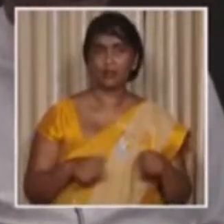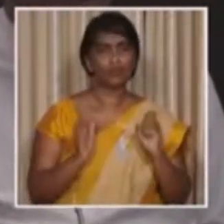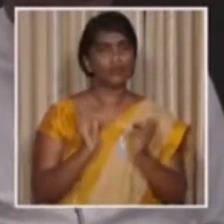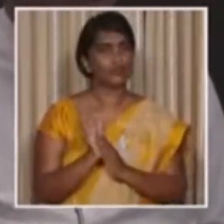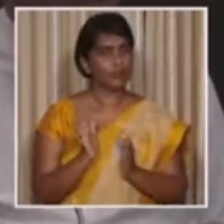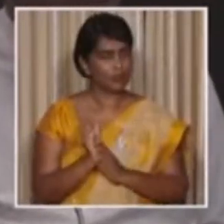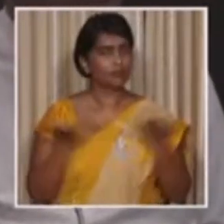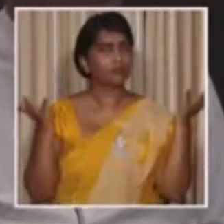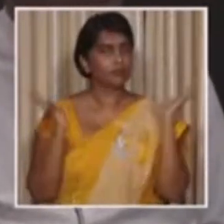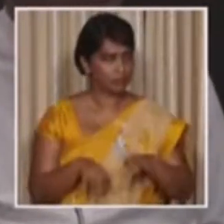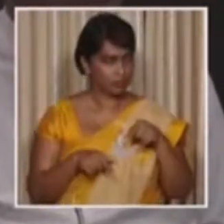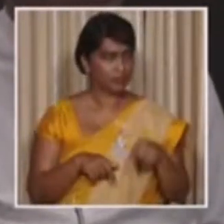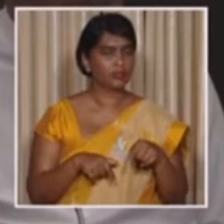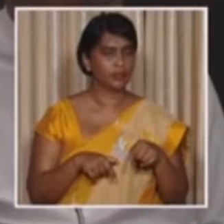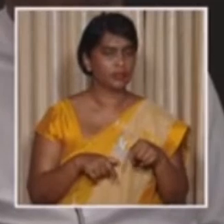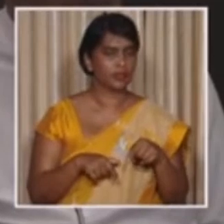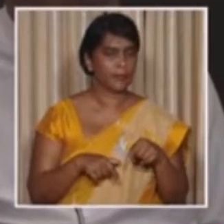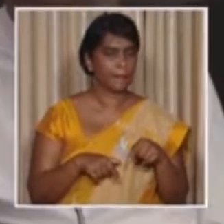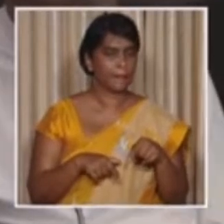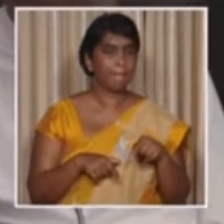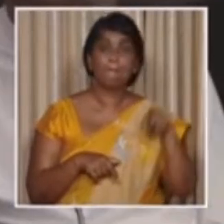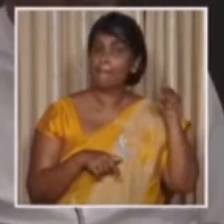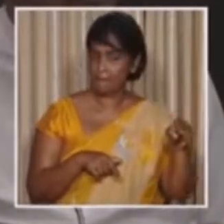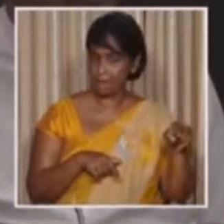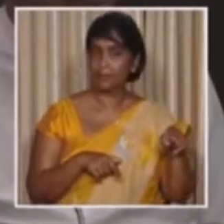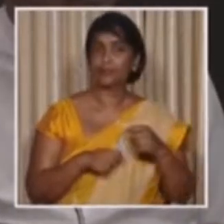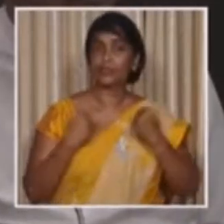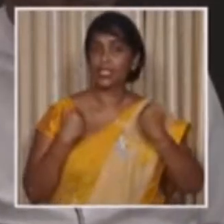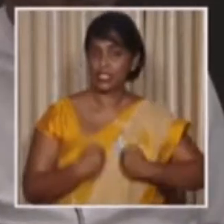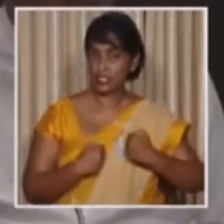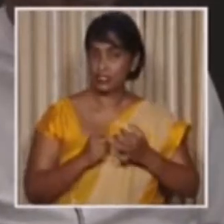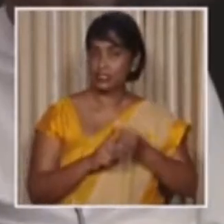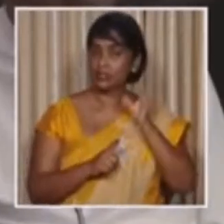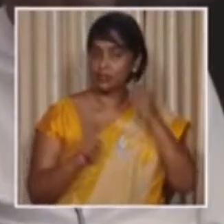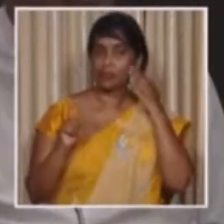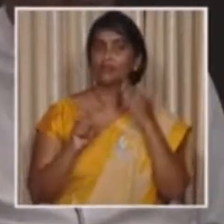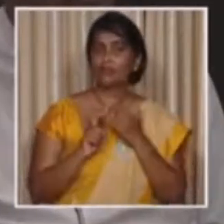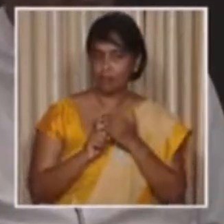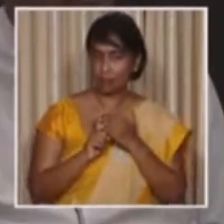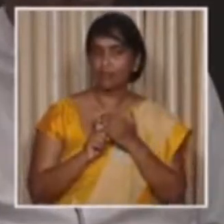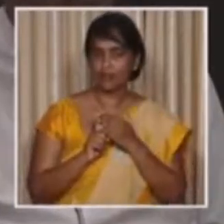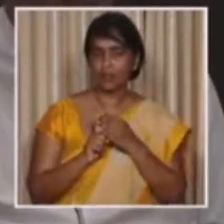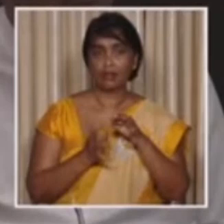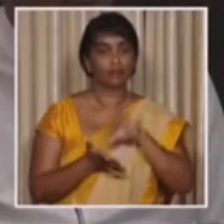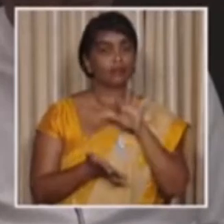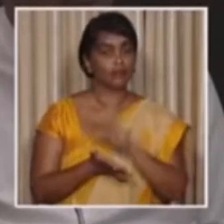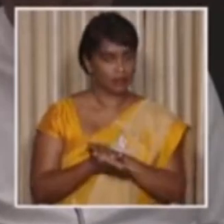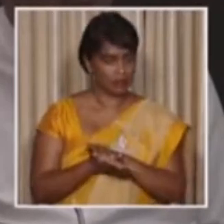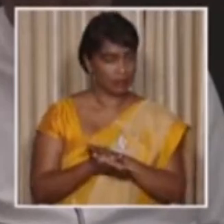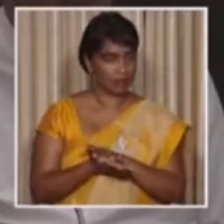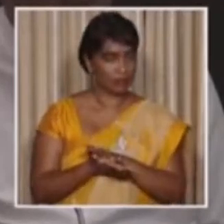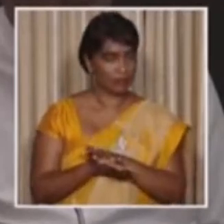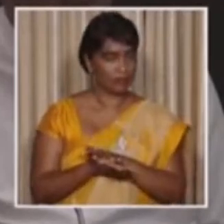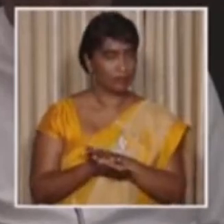to decide on the chairman of the finance committee. Now, this